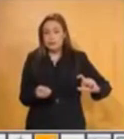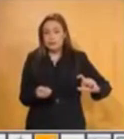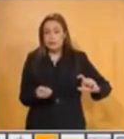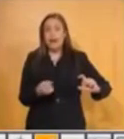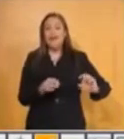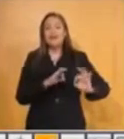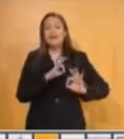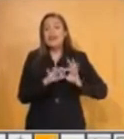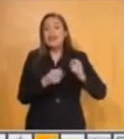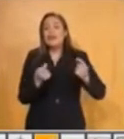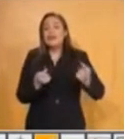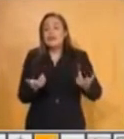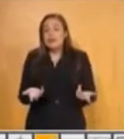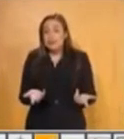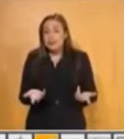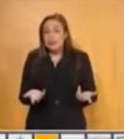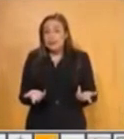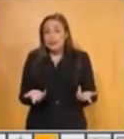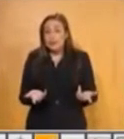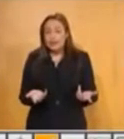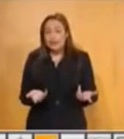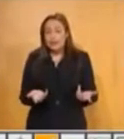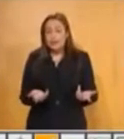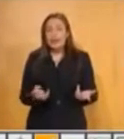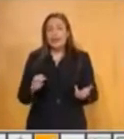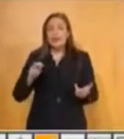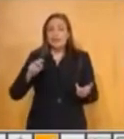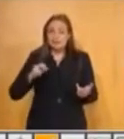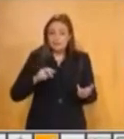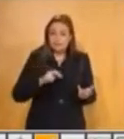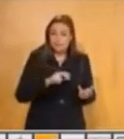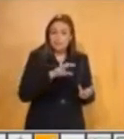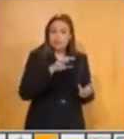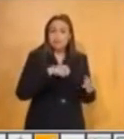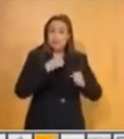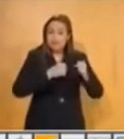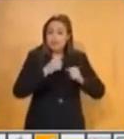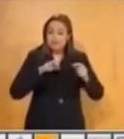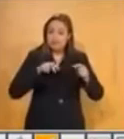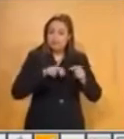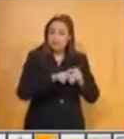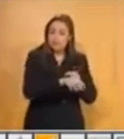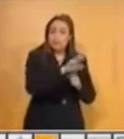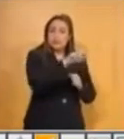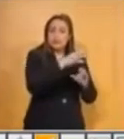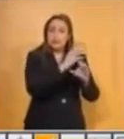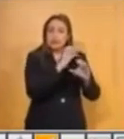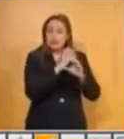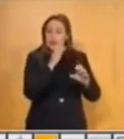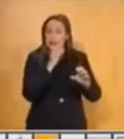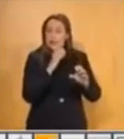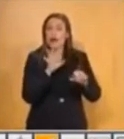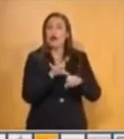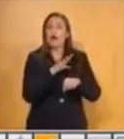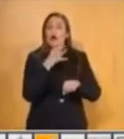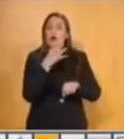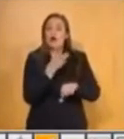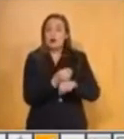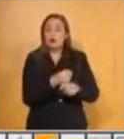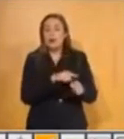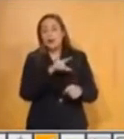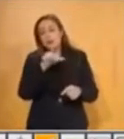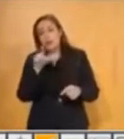to go inside the bus again. Now, in the next panel, he is sitting next